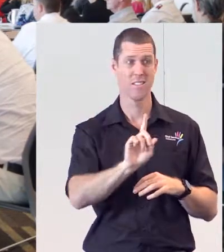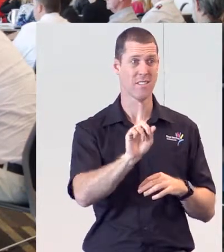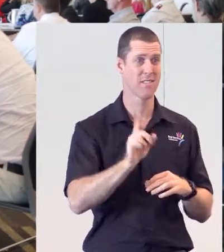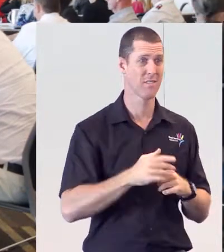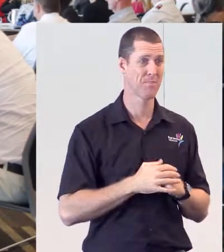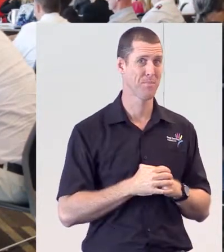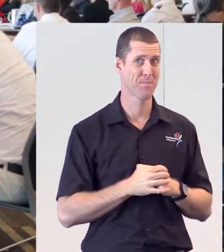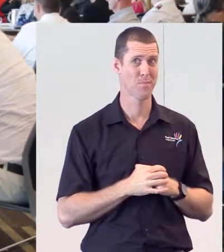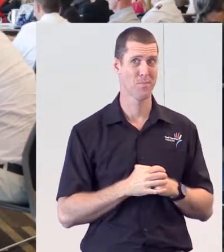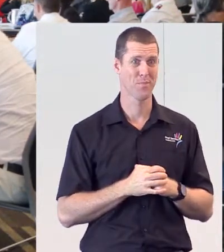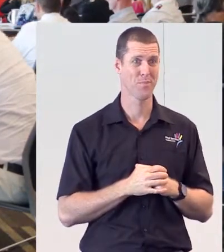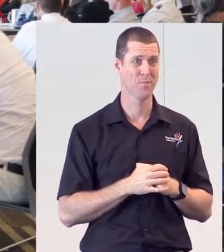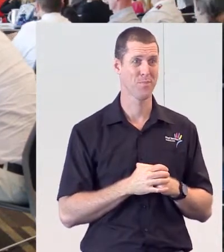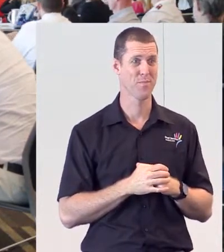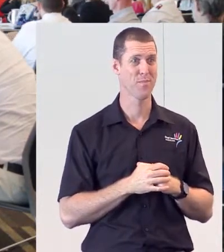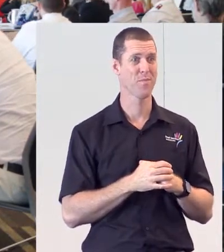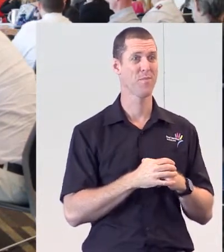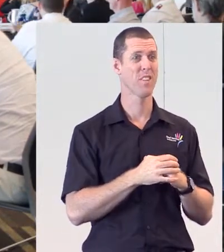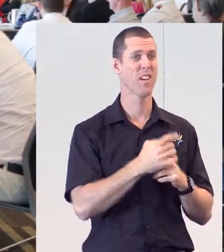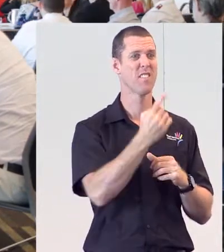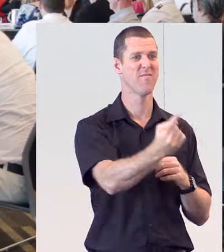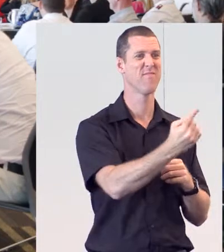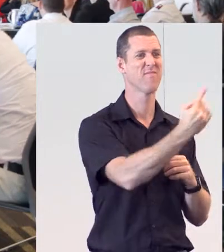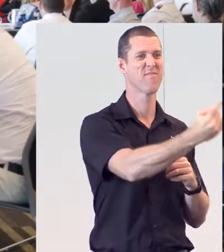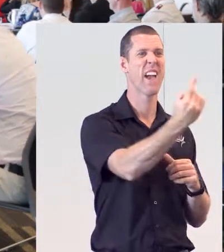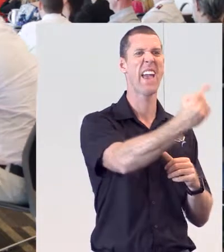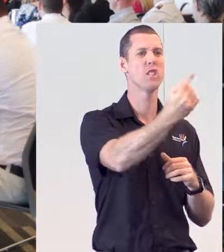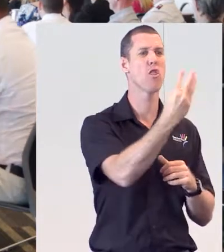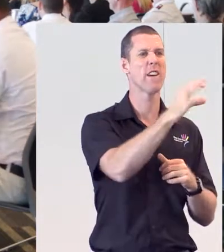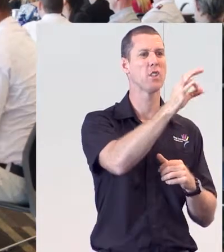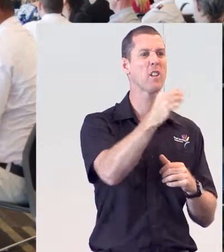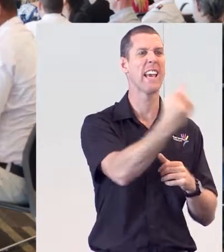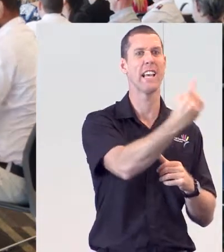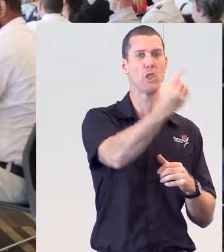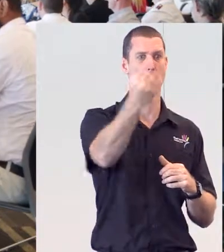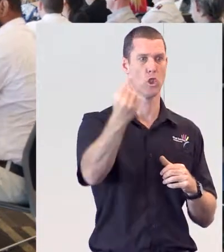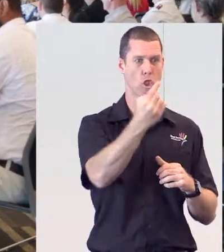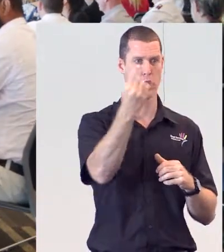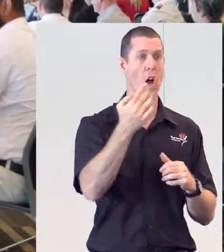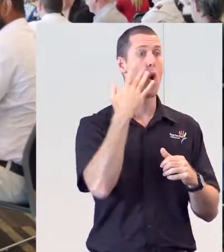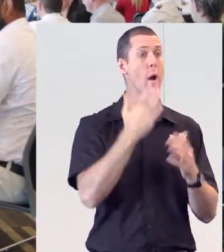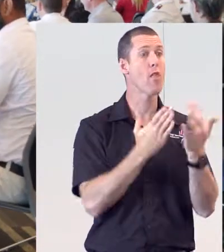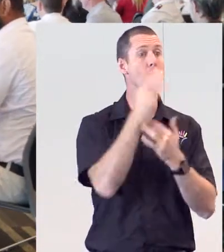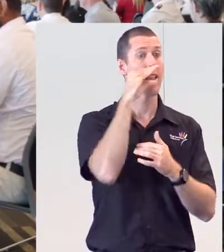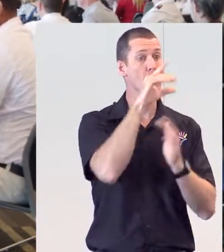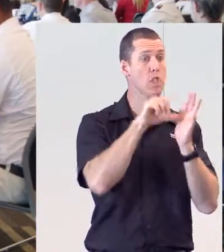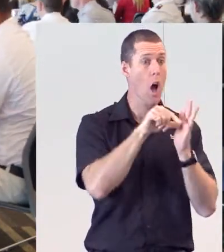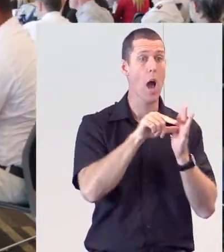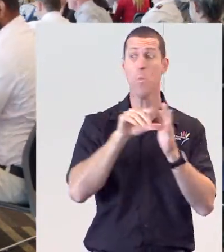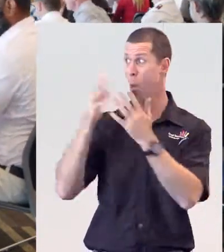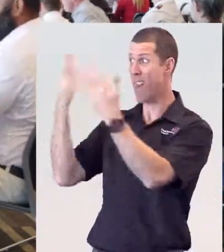Just kidding. So 3 dots each. And when we've got these up during lunch, as you're coming back